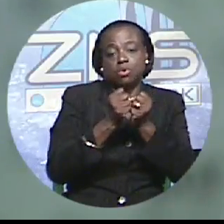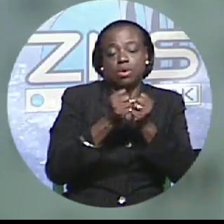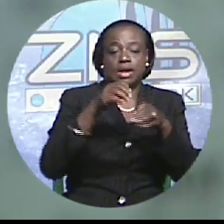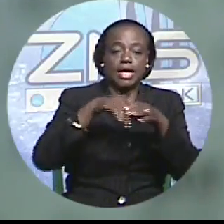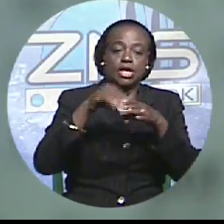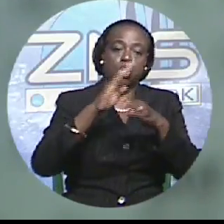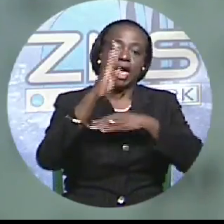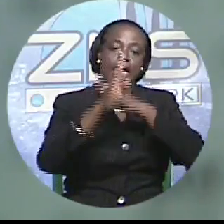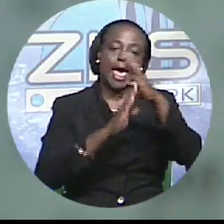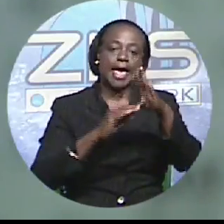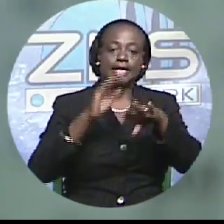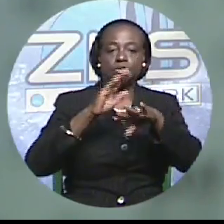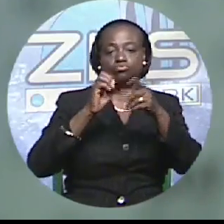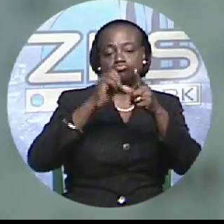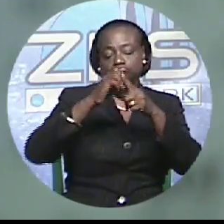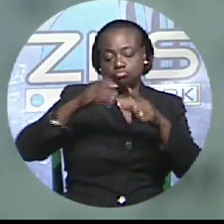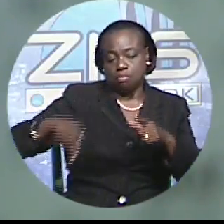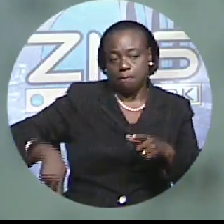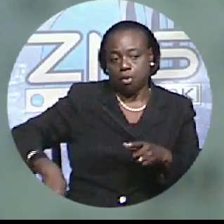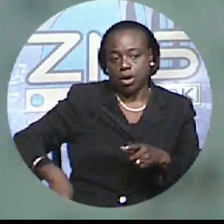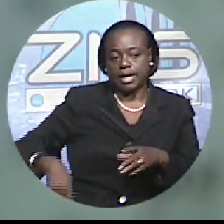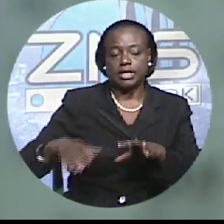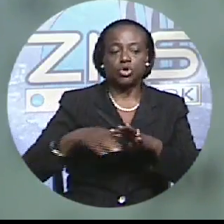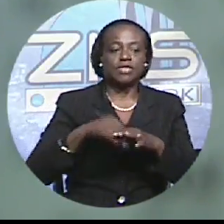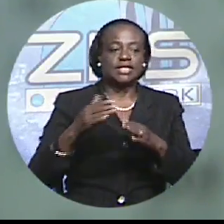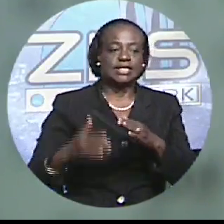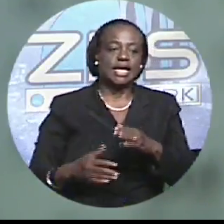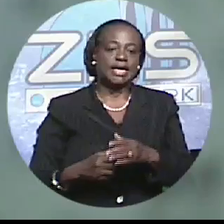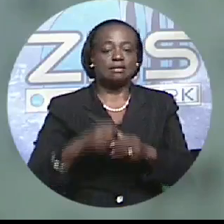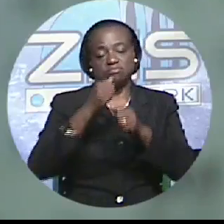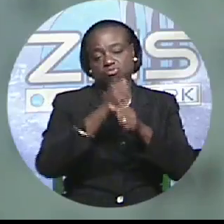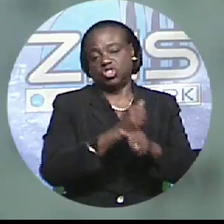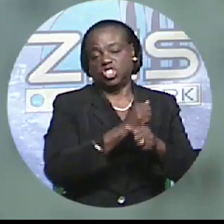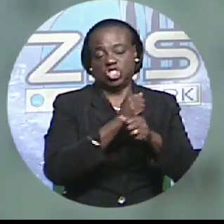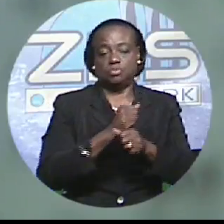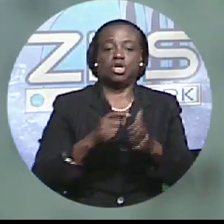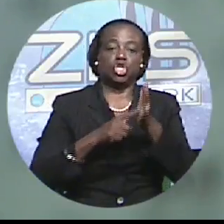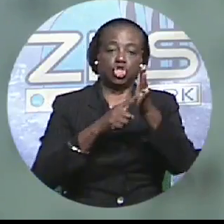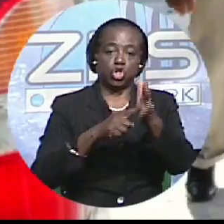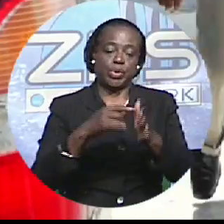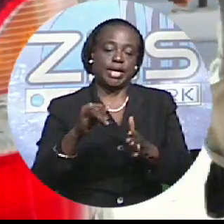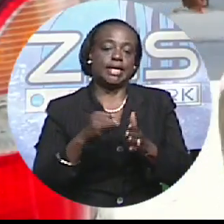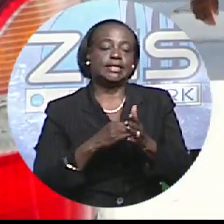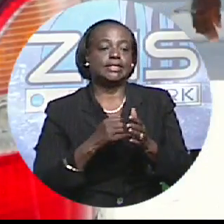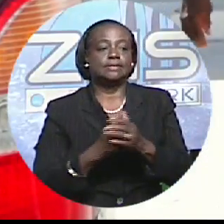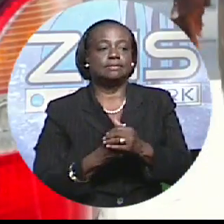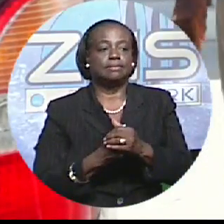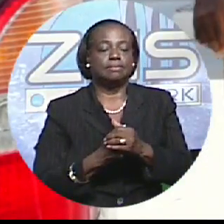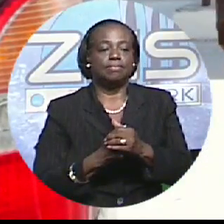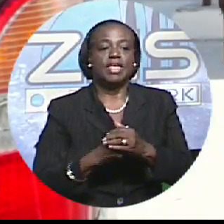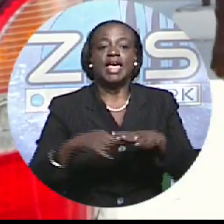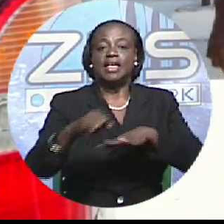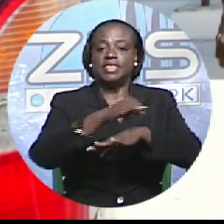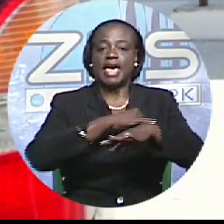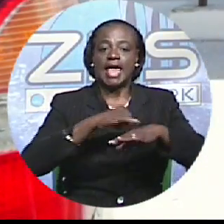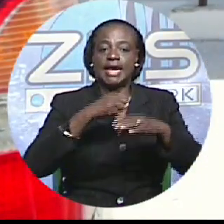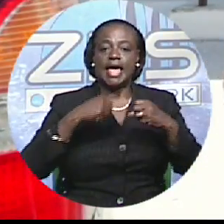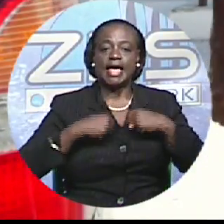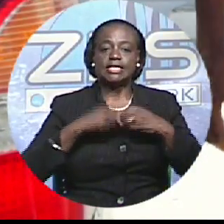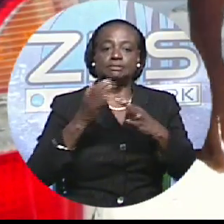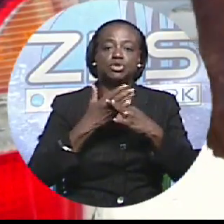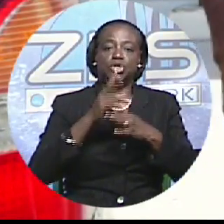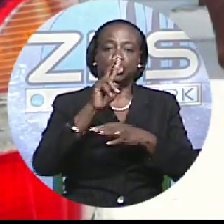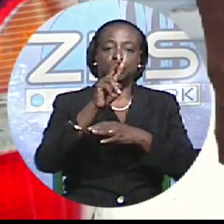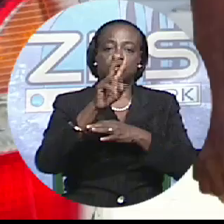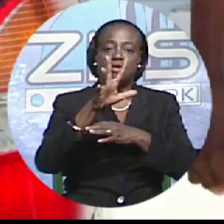pocket or on the side, sporting, so to speak. The island has between 250